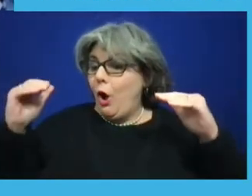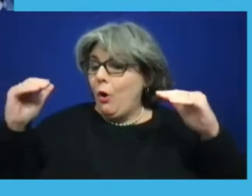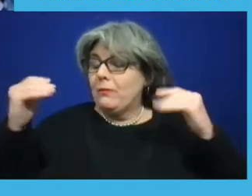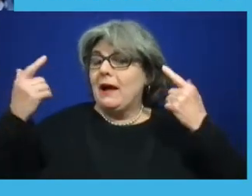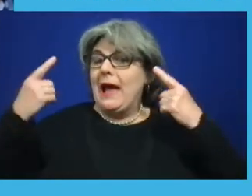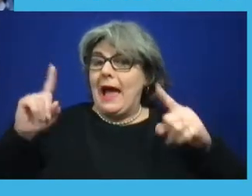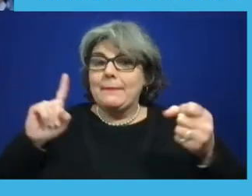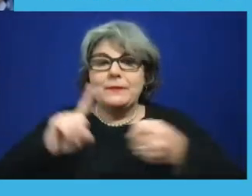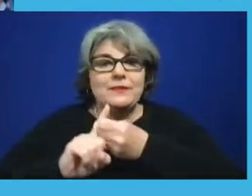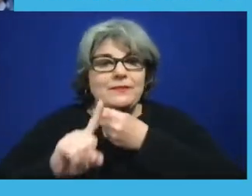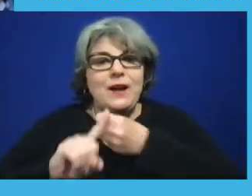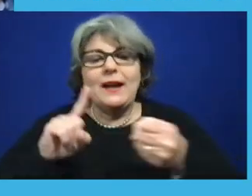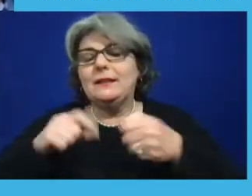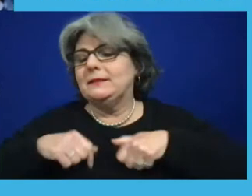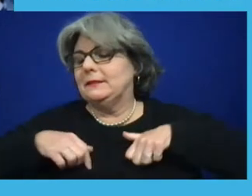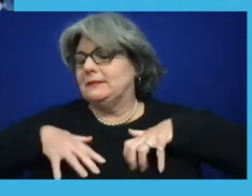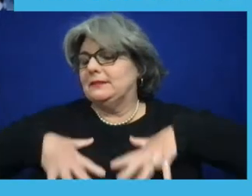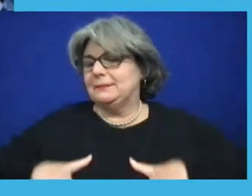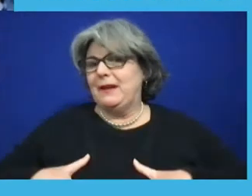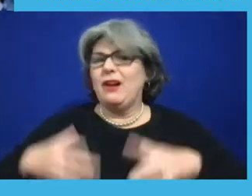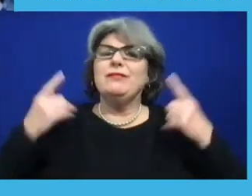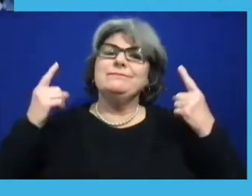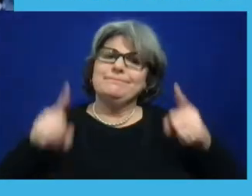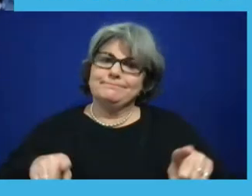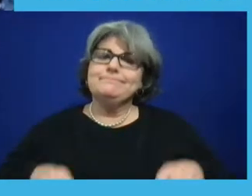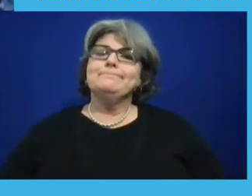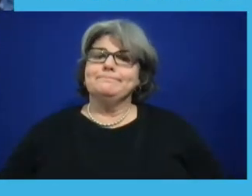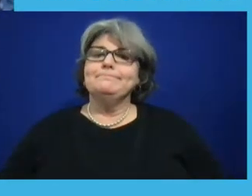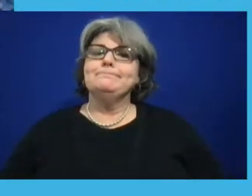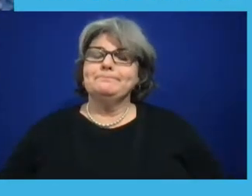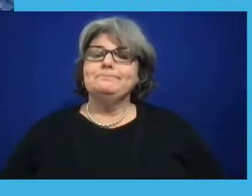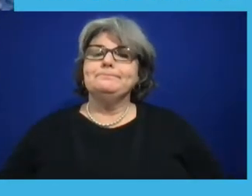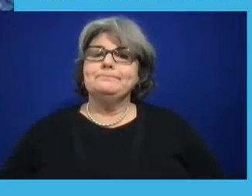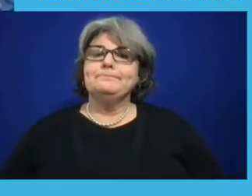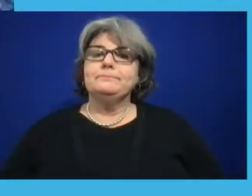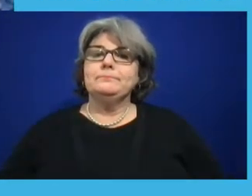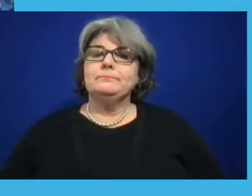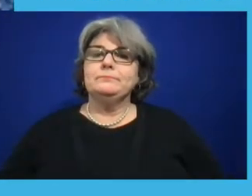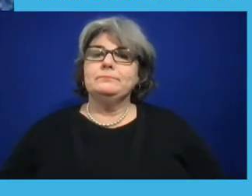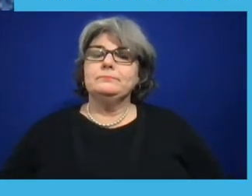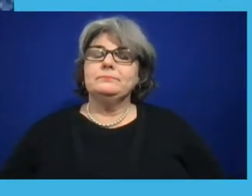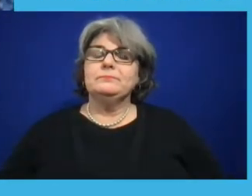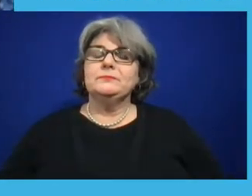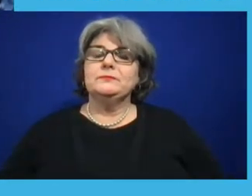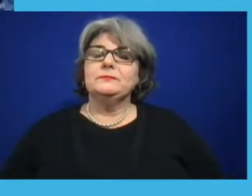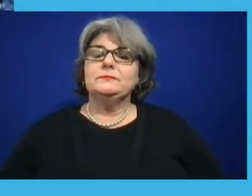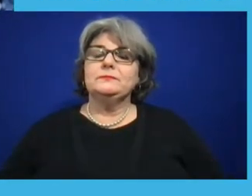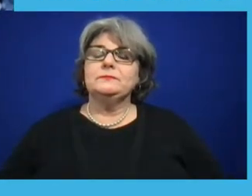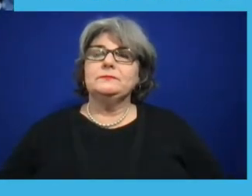hope, and that sometimes leads them to violence and despair.